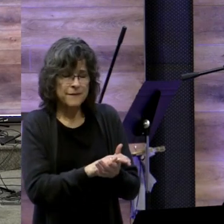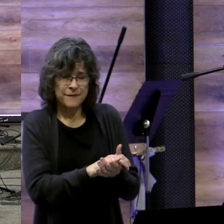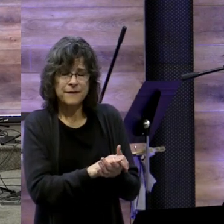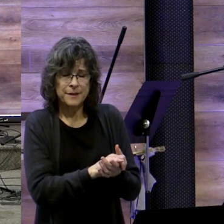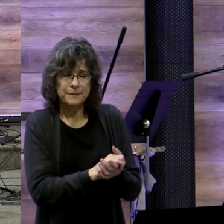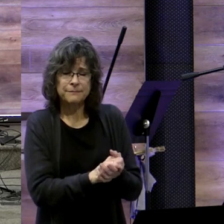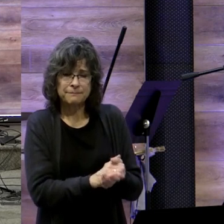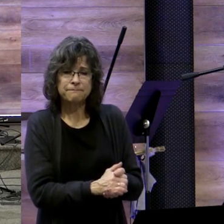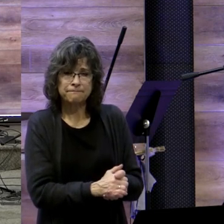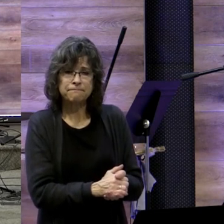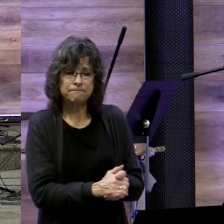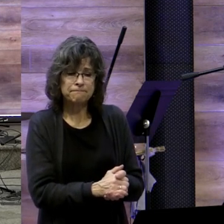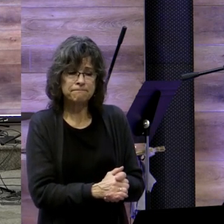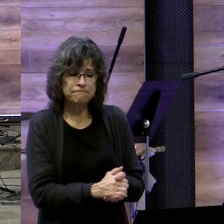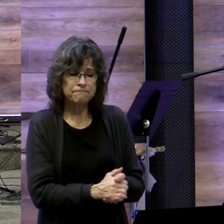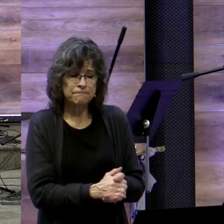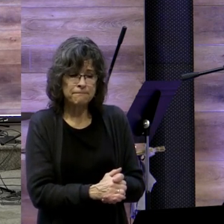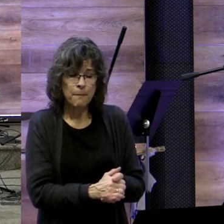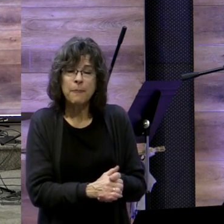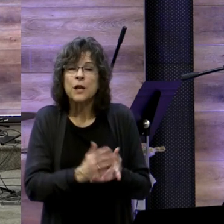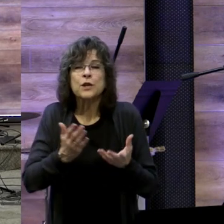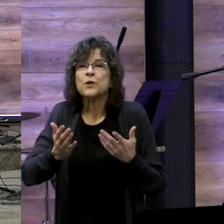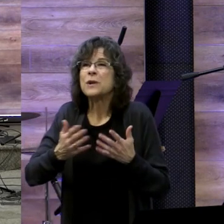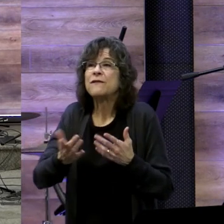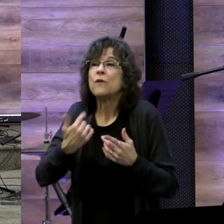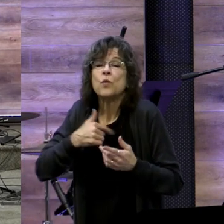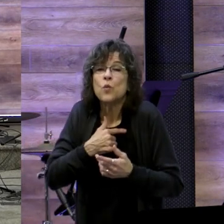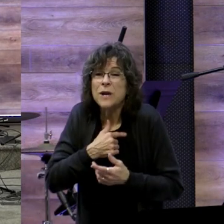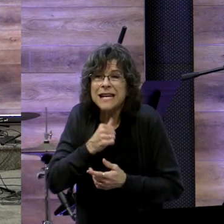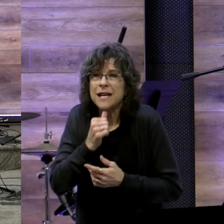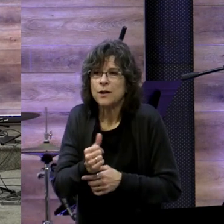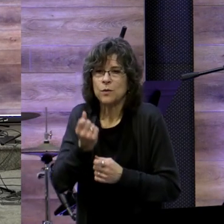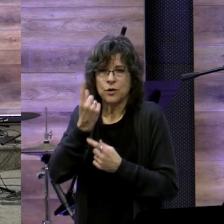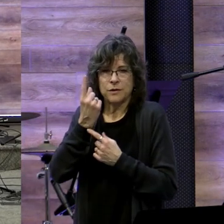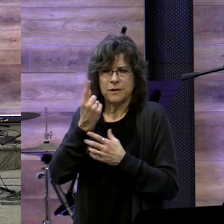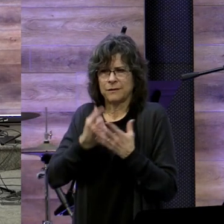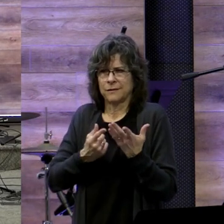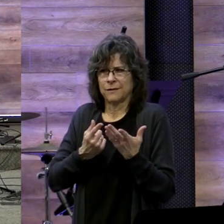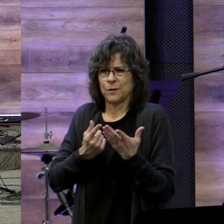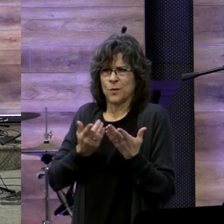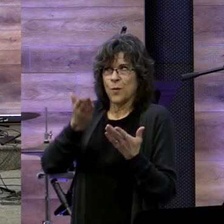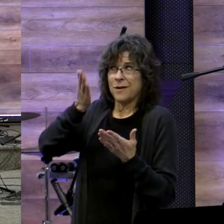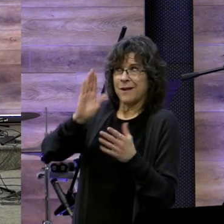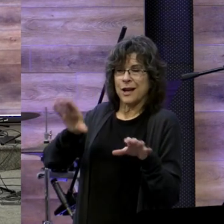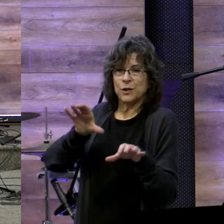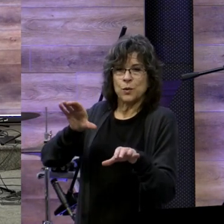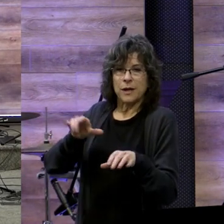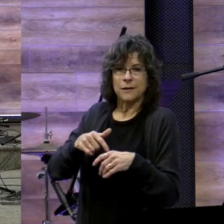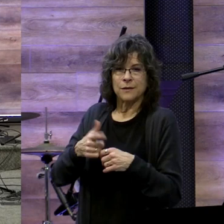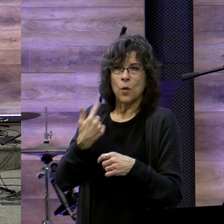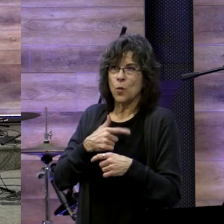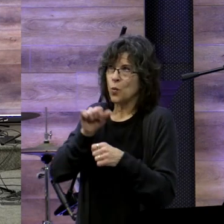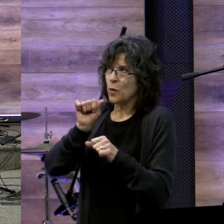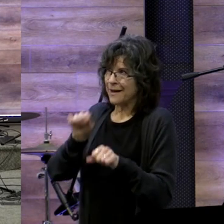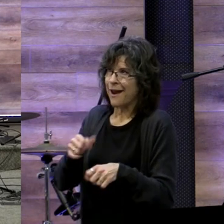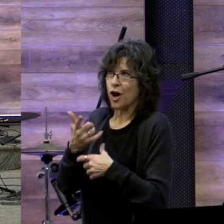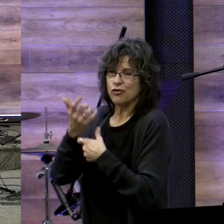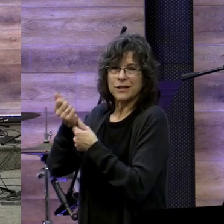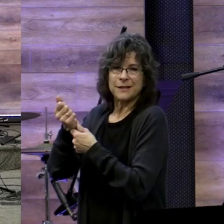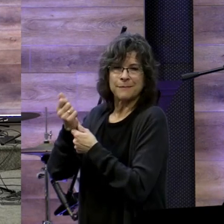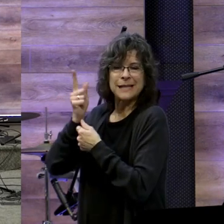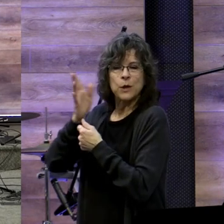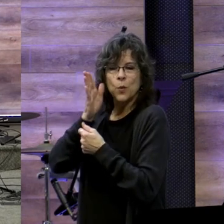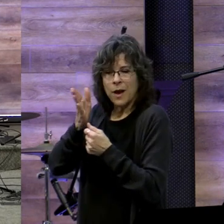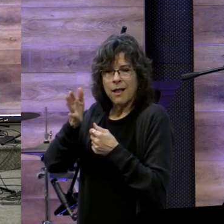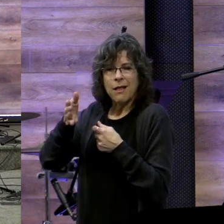And so we learn also that even when we don't get a clear sense of what God is actually doing, he is trustworthy and he will handle it. And in